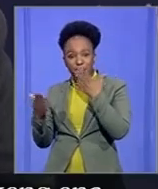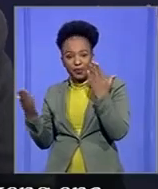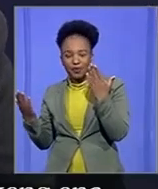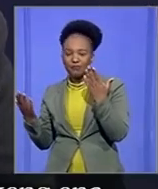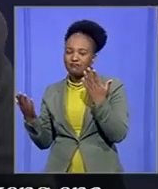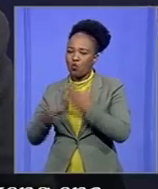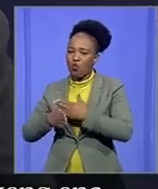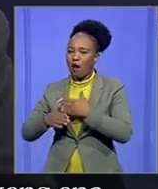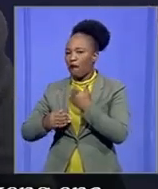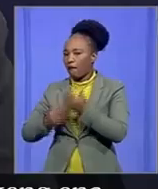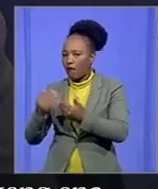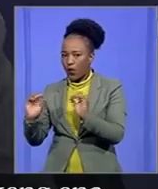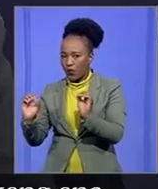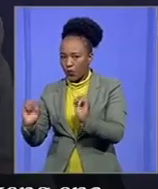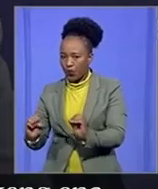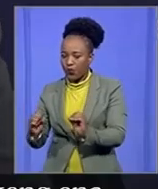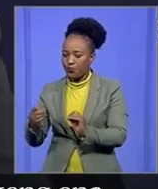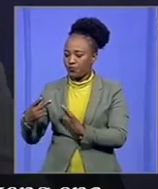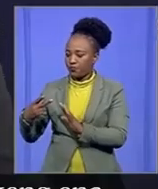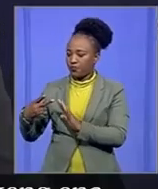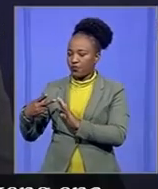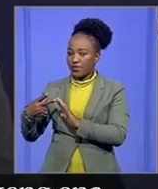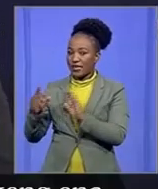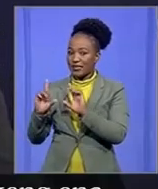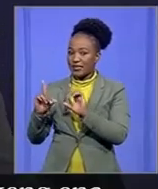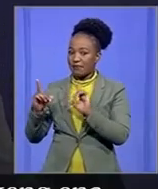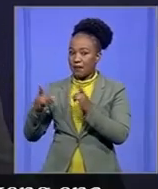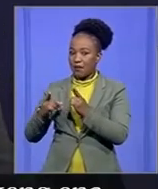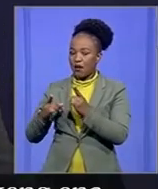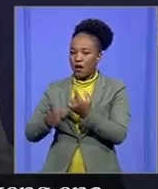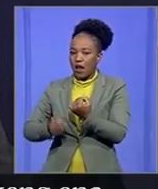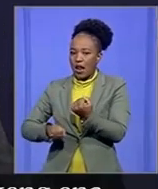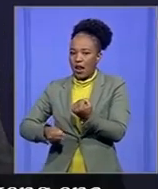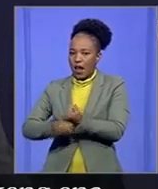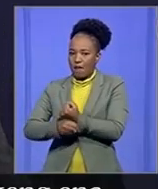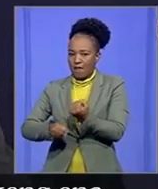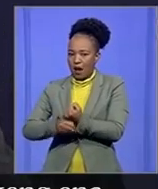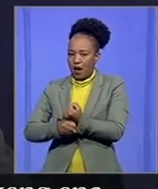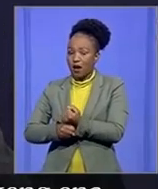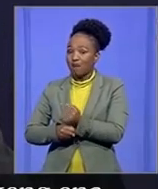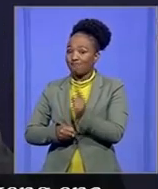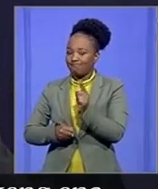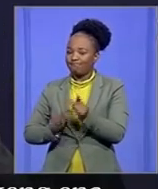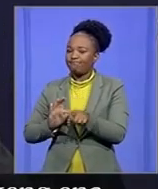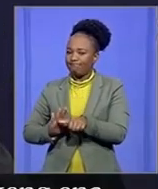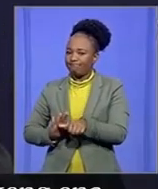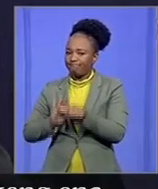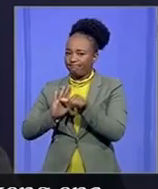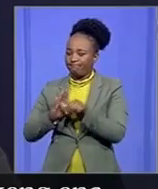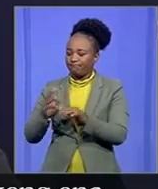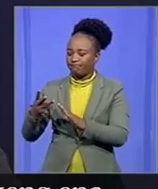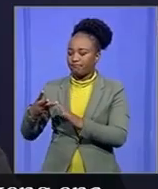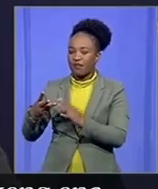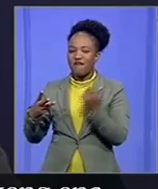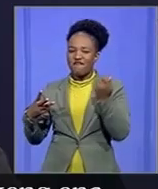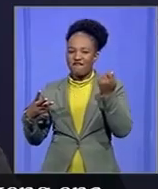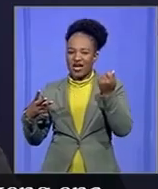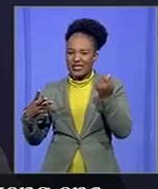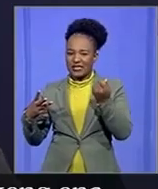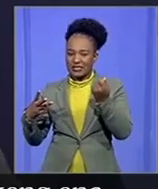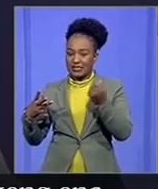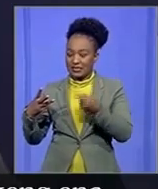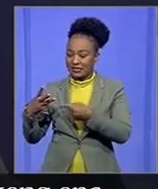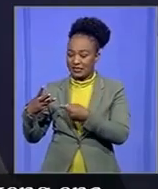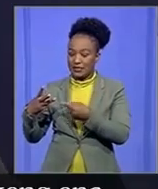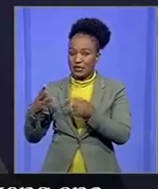and employment. Go tla bo go lebeletse gore finance tsa naga kgotsa ditšhelete tsa naga di sebedisiwa jwang. The finance department ba